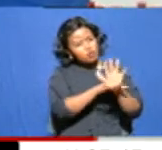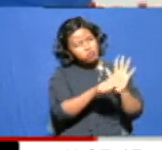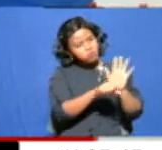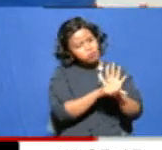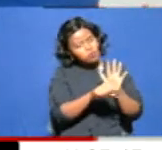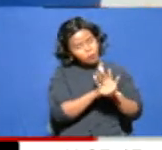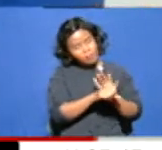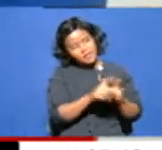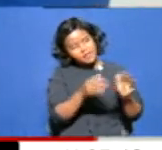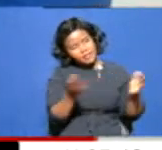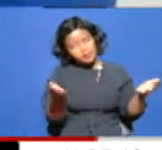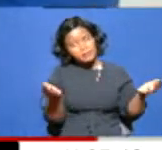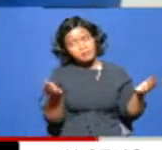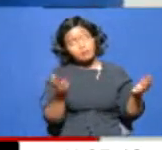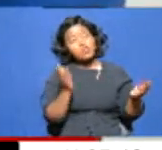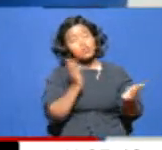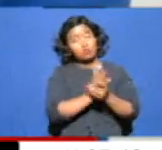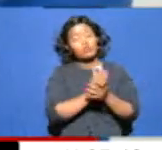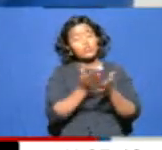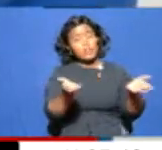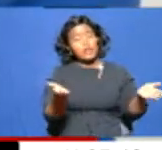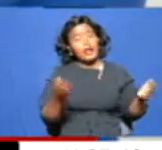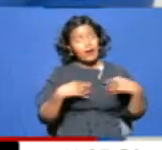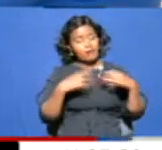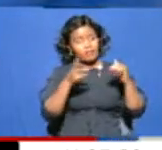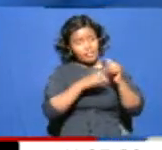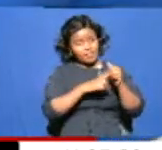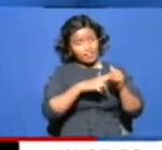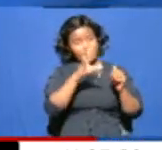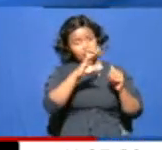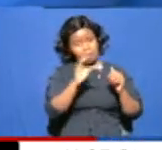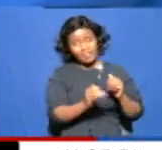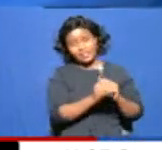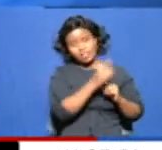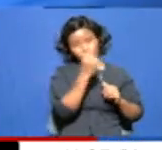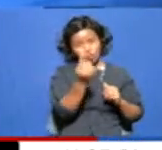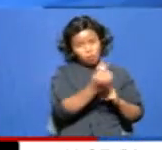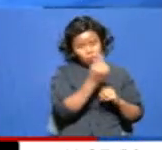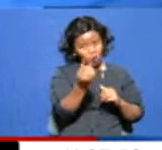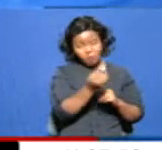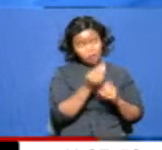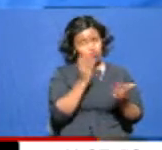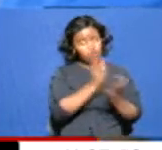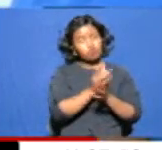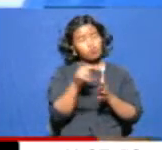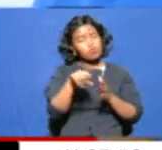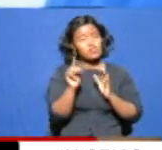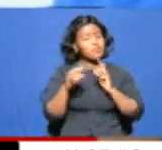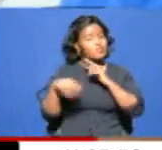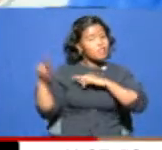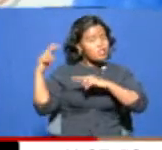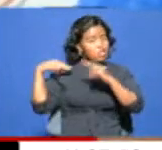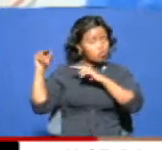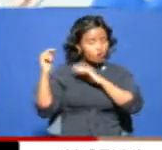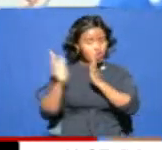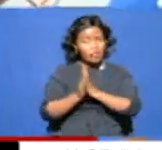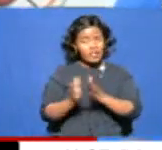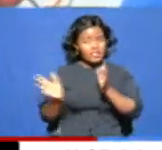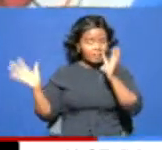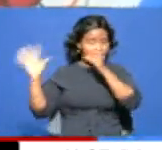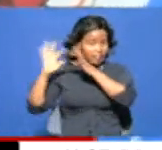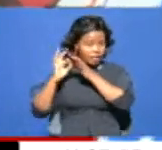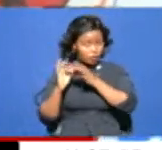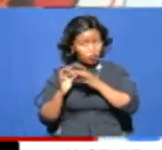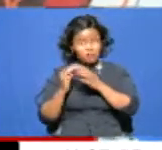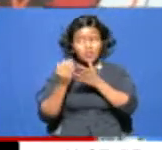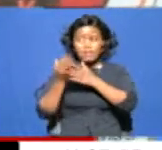question. Yes, currently we only have 7%, as you see it, and it is historical and cultural. When we were